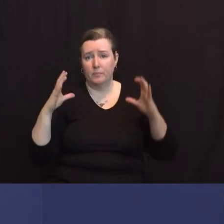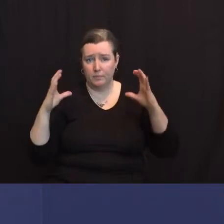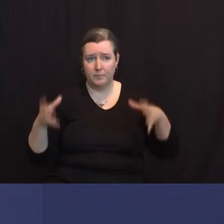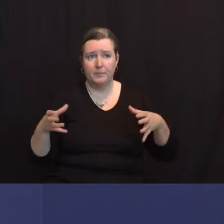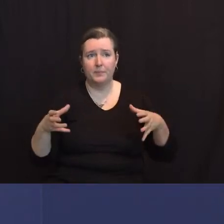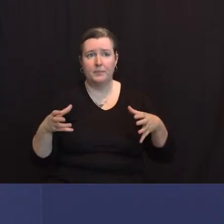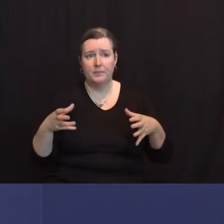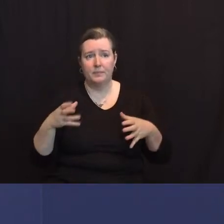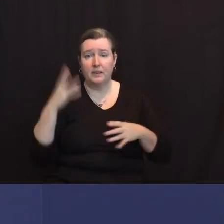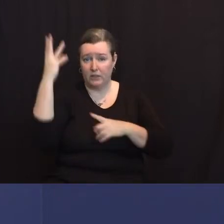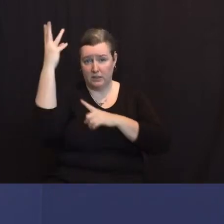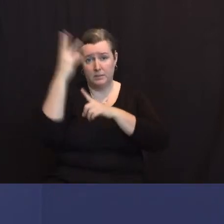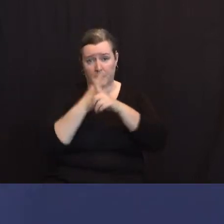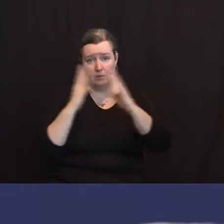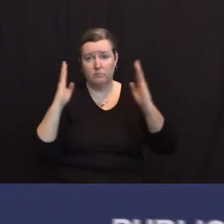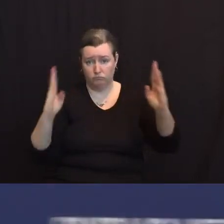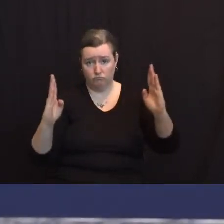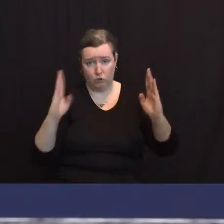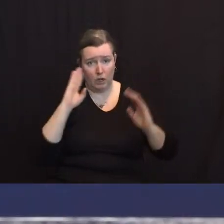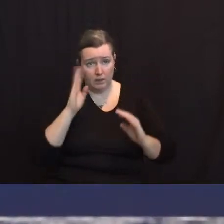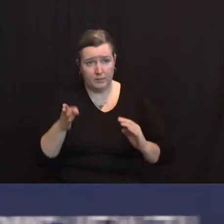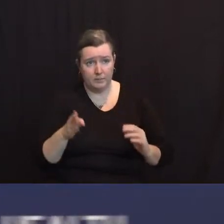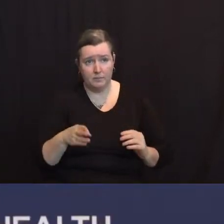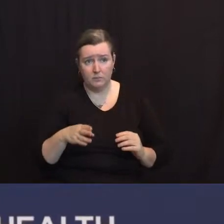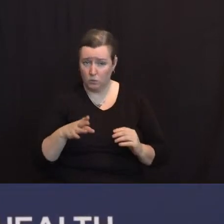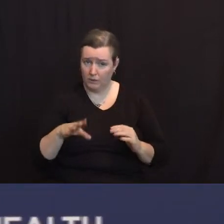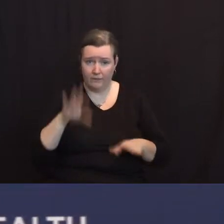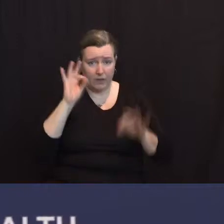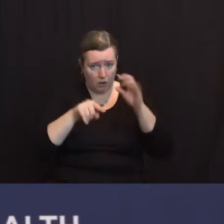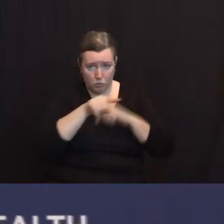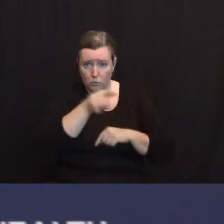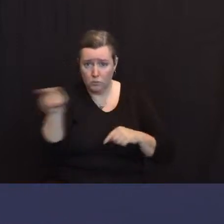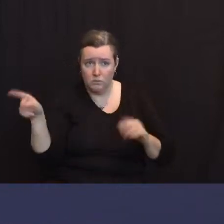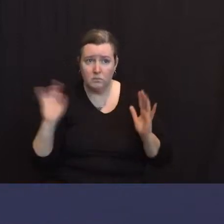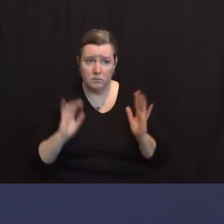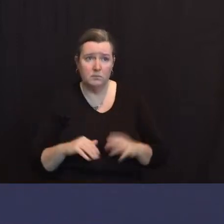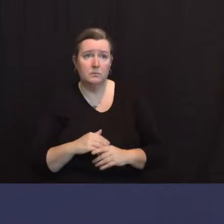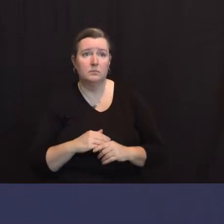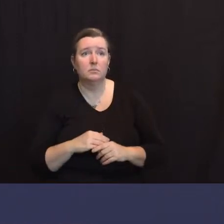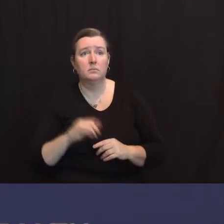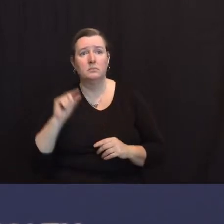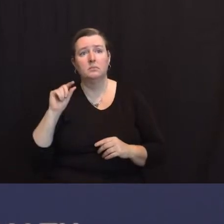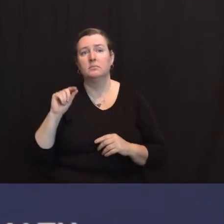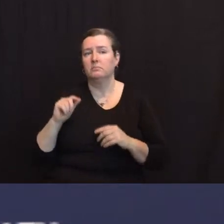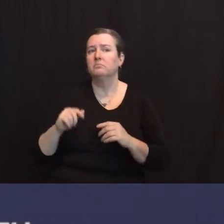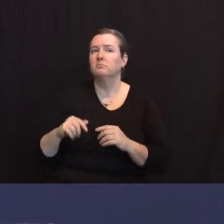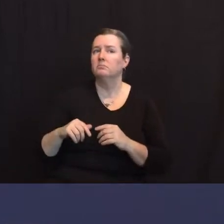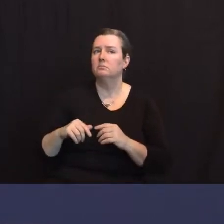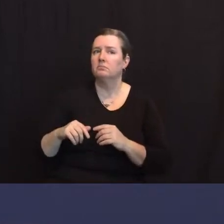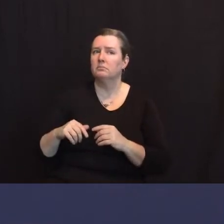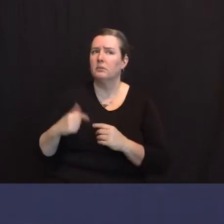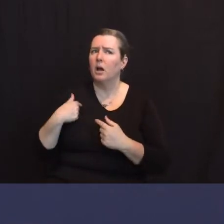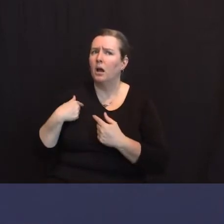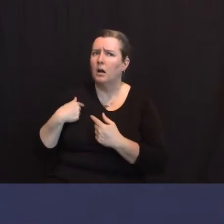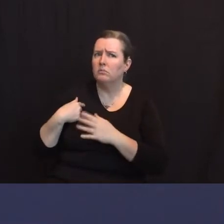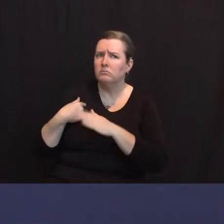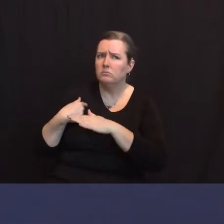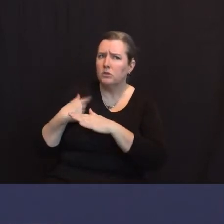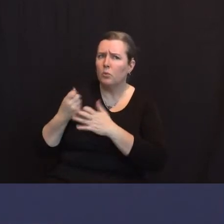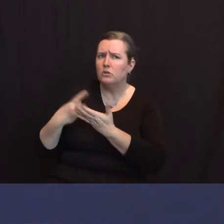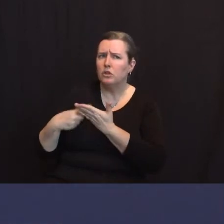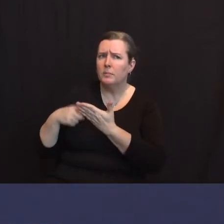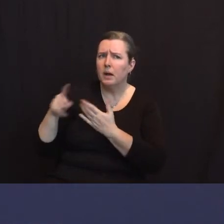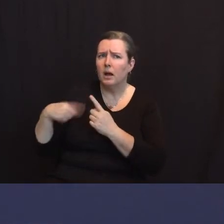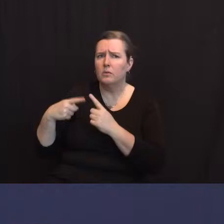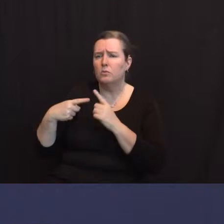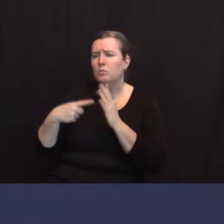them. Well said. I was just going to make a simple observation that I'm just going to pick educators, and had a great conversation with the